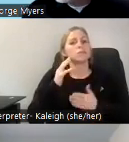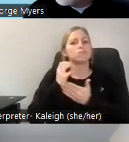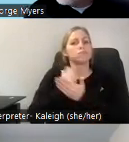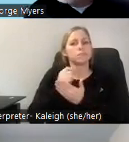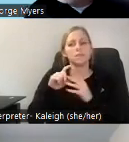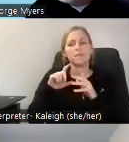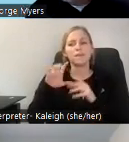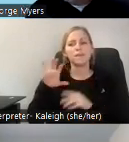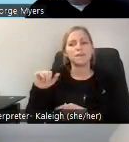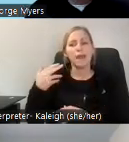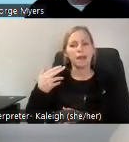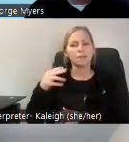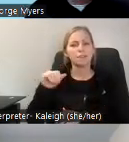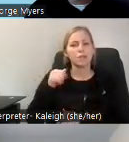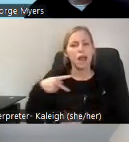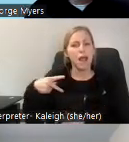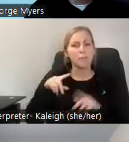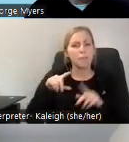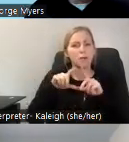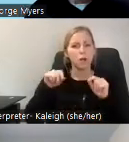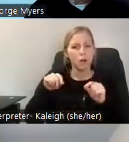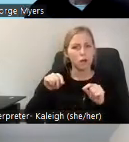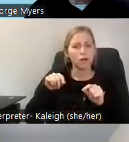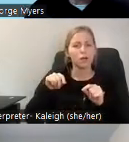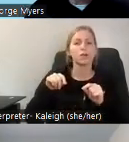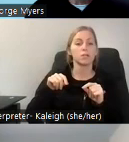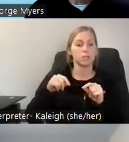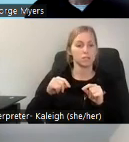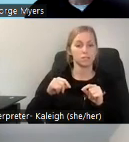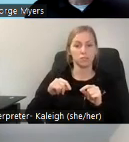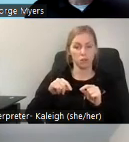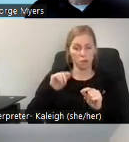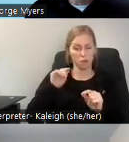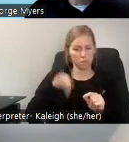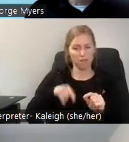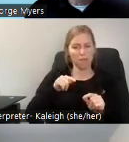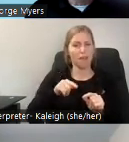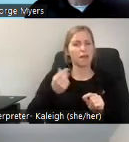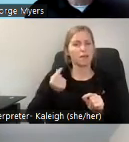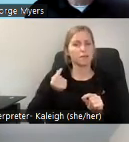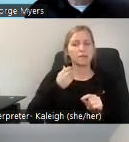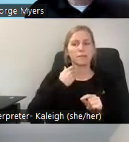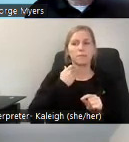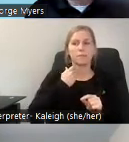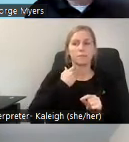It's all it is it's a